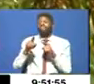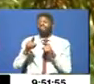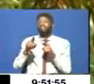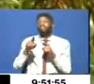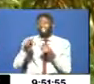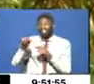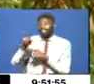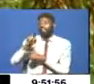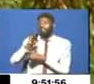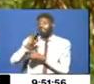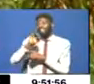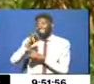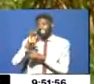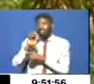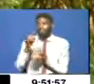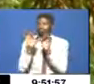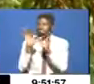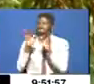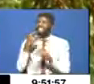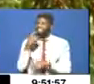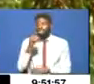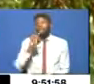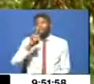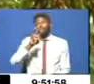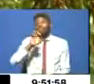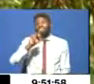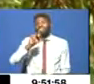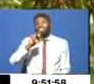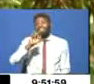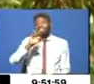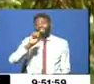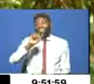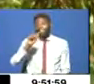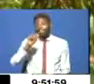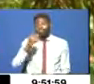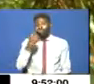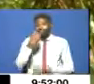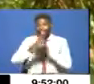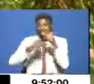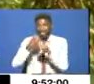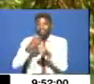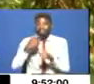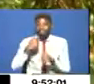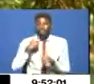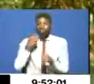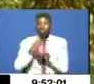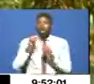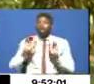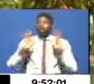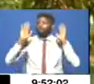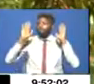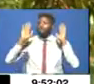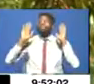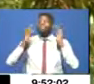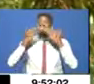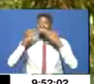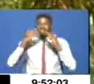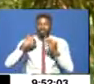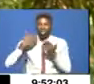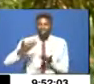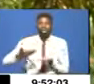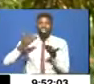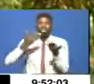accommodating. He said, Wekesa, in about a year's time, I'll be giving up my practice and I'll hand over my